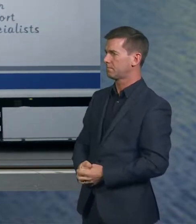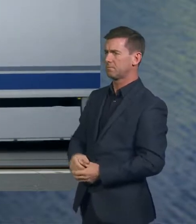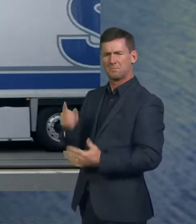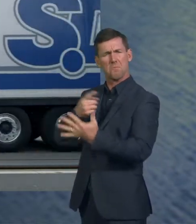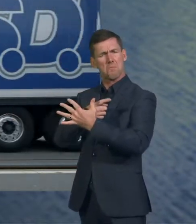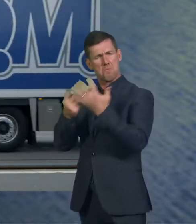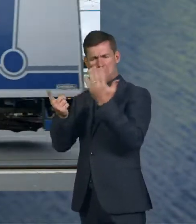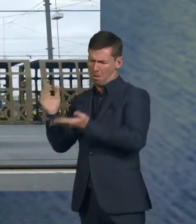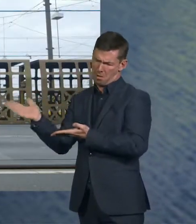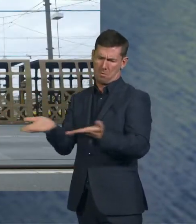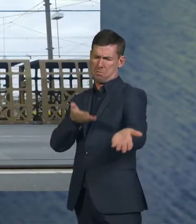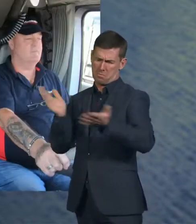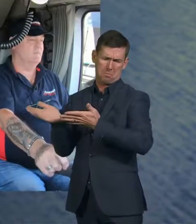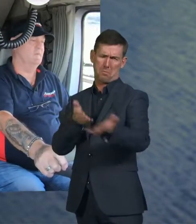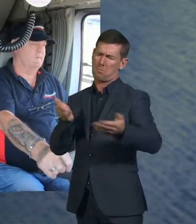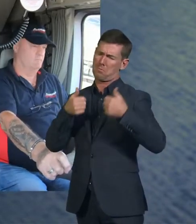loading.